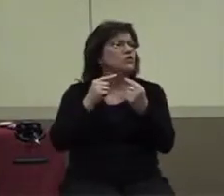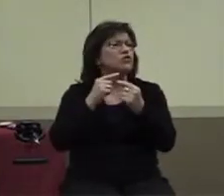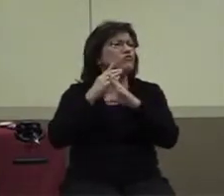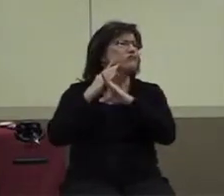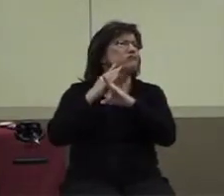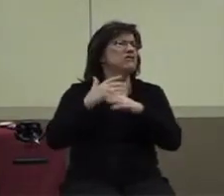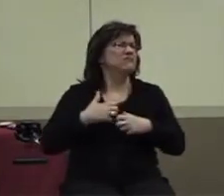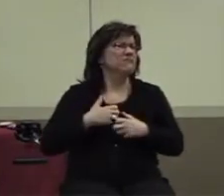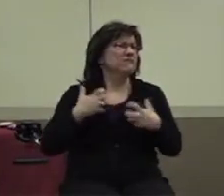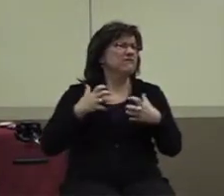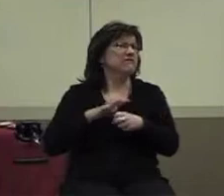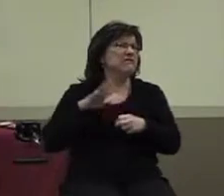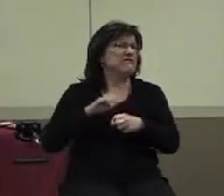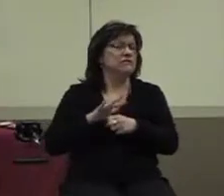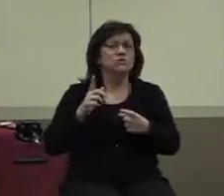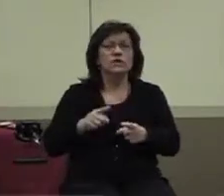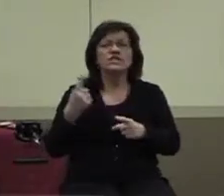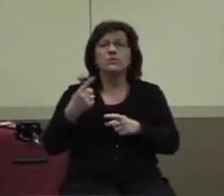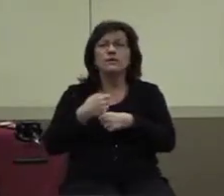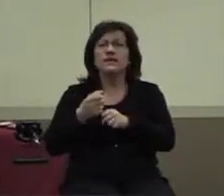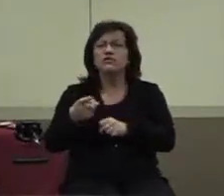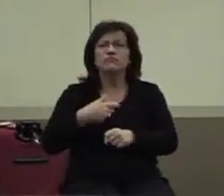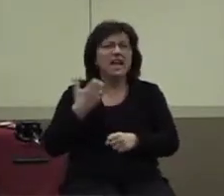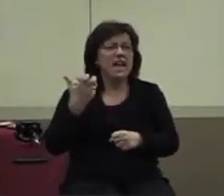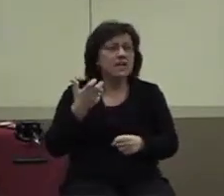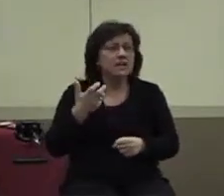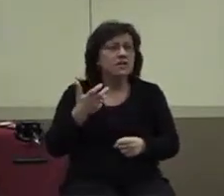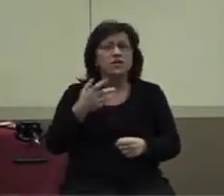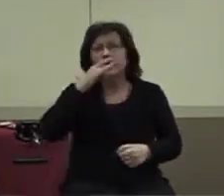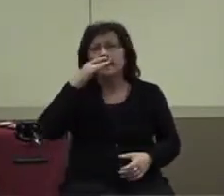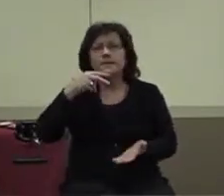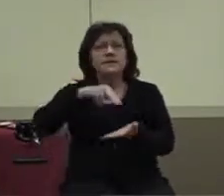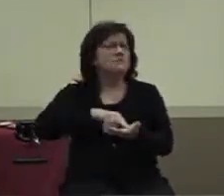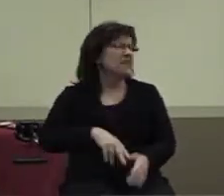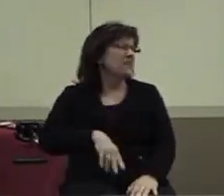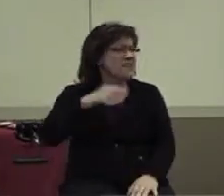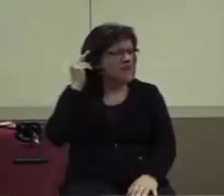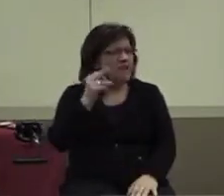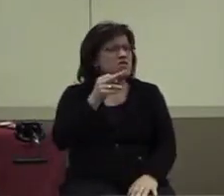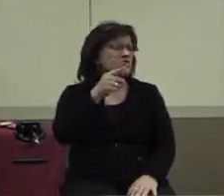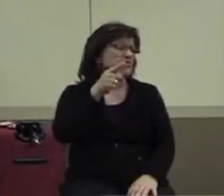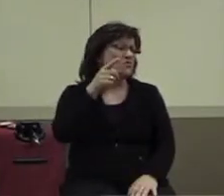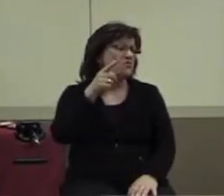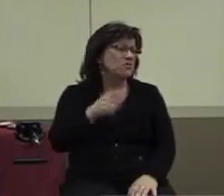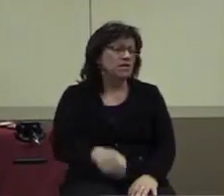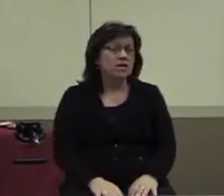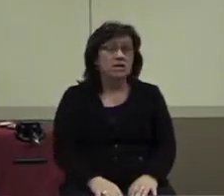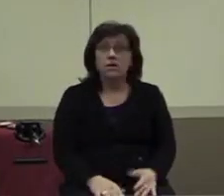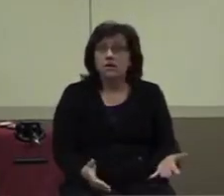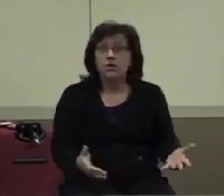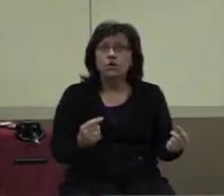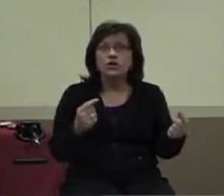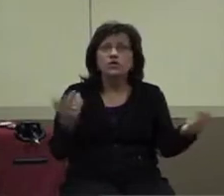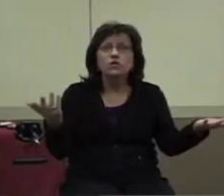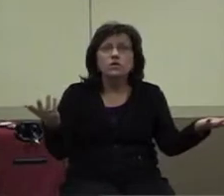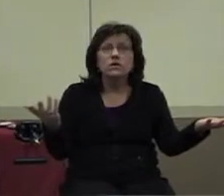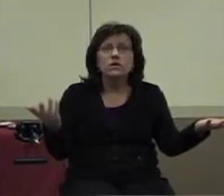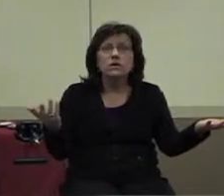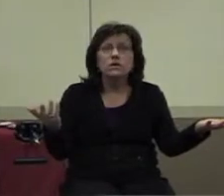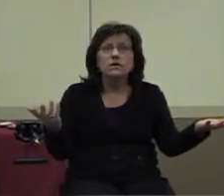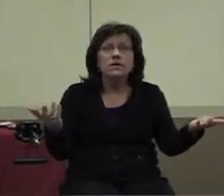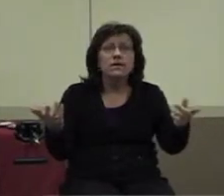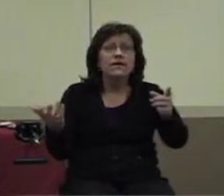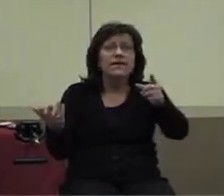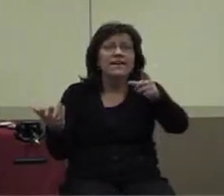off? When a kid stands up and says, F you, you effing, what do you do? Have you heard of the video